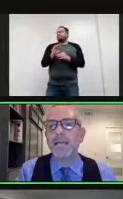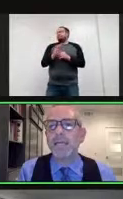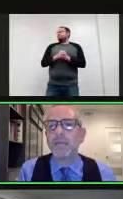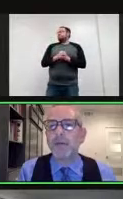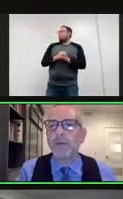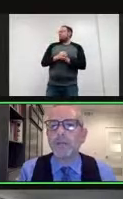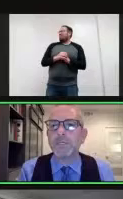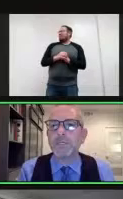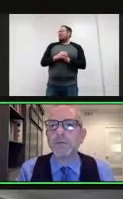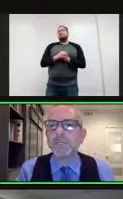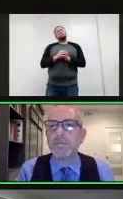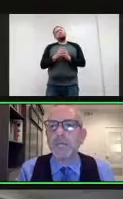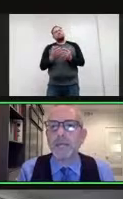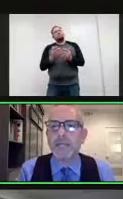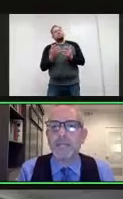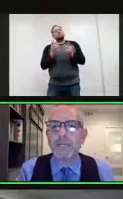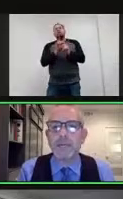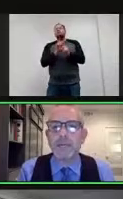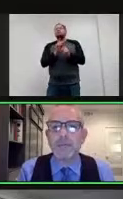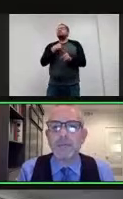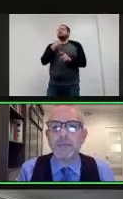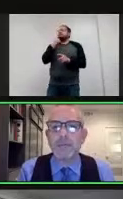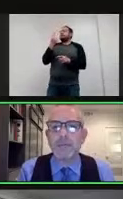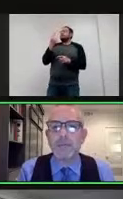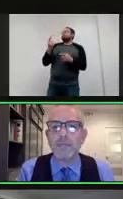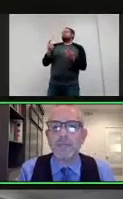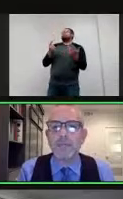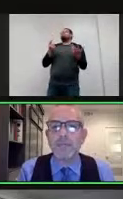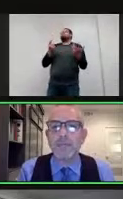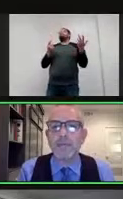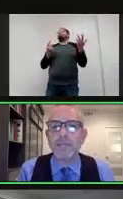I guess I would also say that